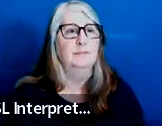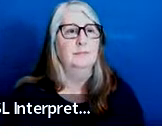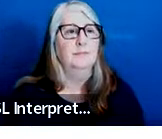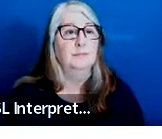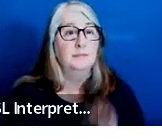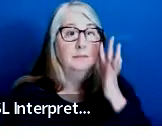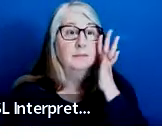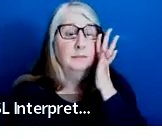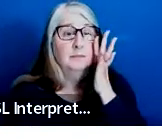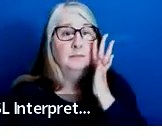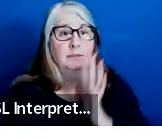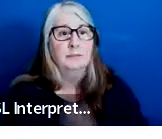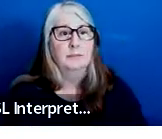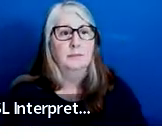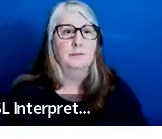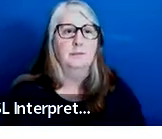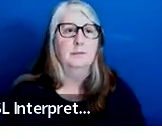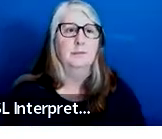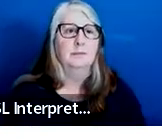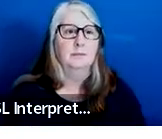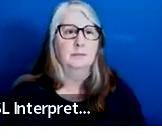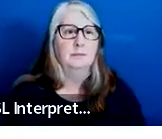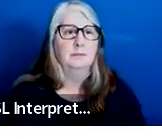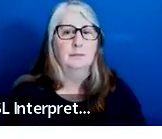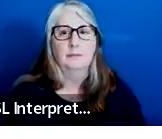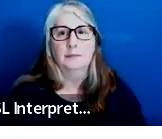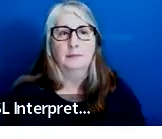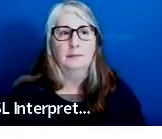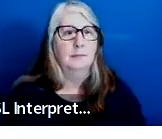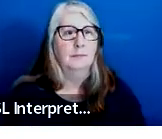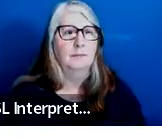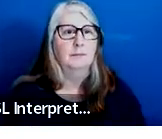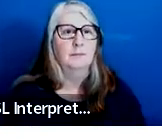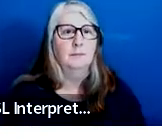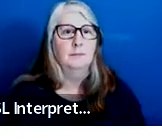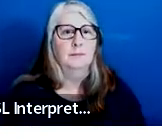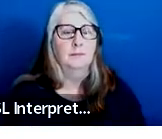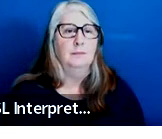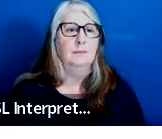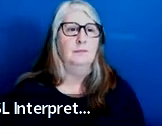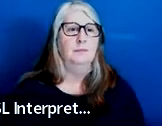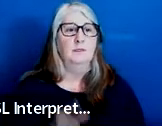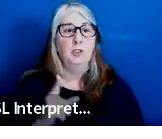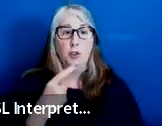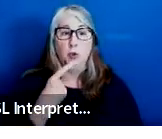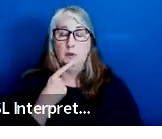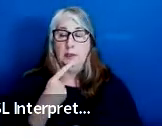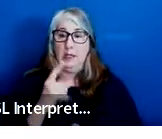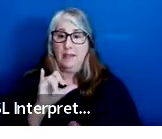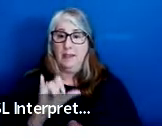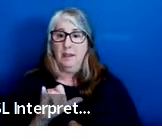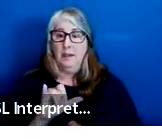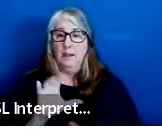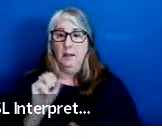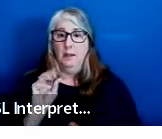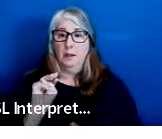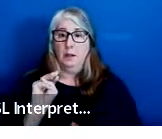Okay, let's see what else we have here. You said the compostable food bags can be used inside the grain bin. Can you tie them?